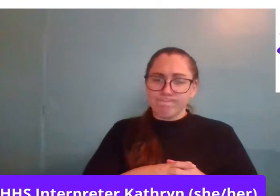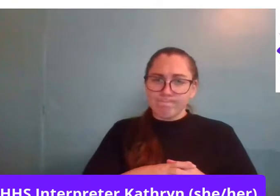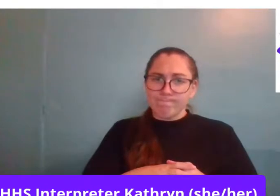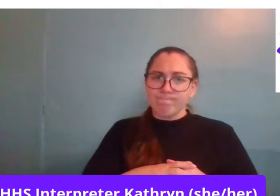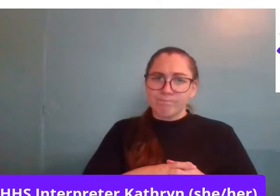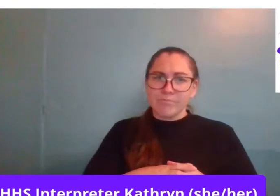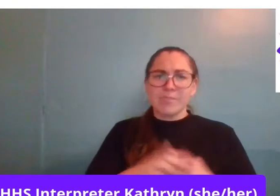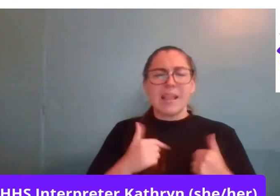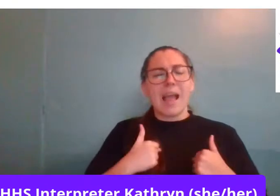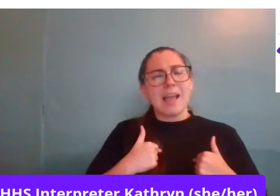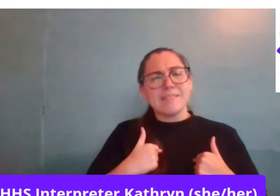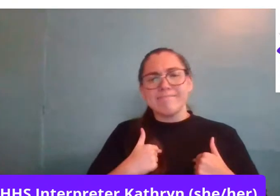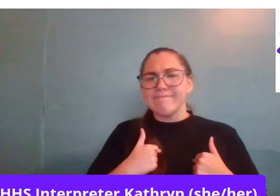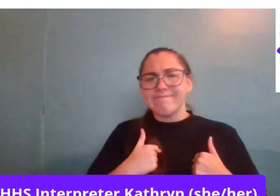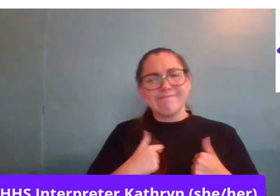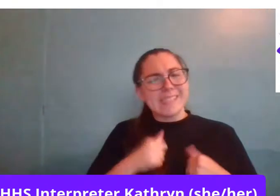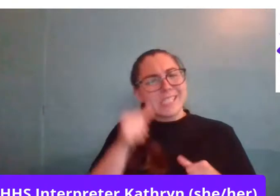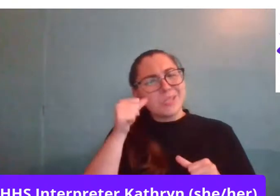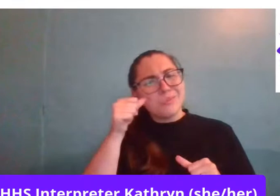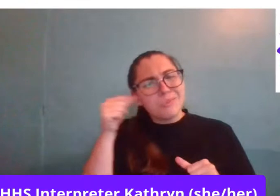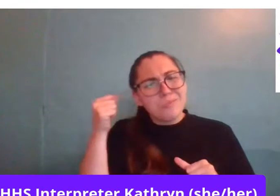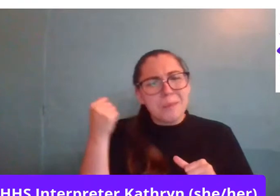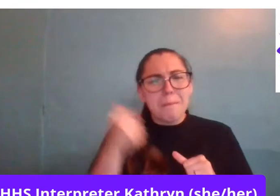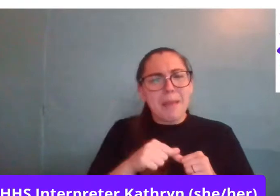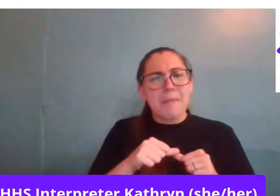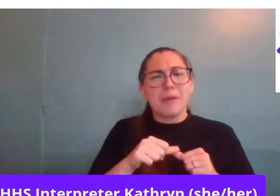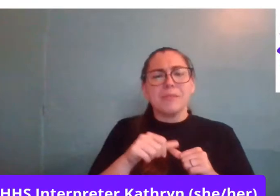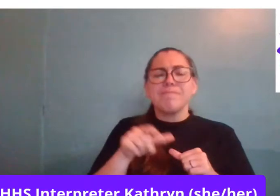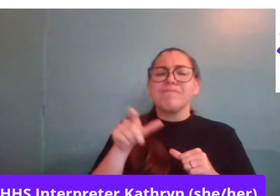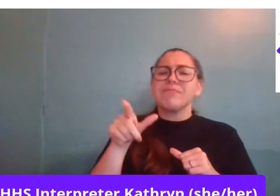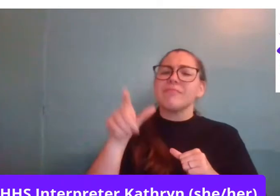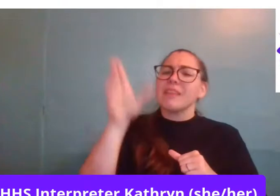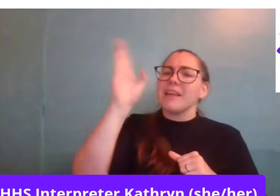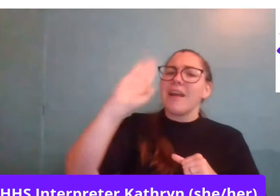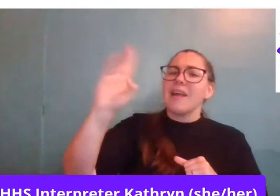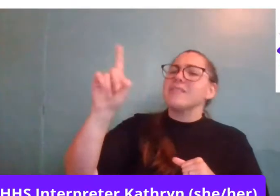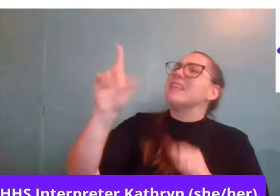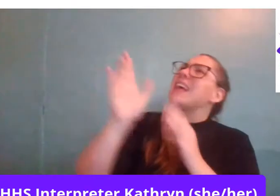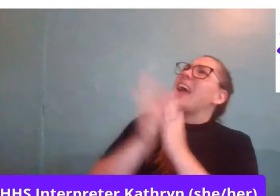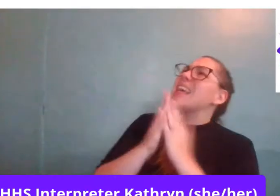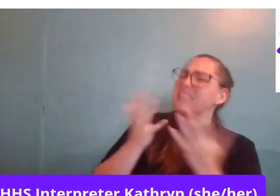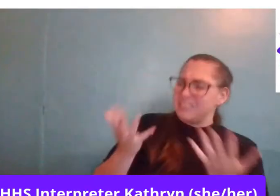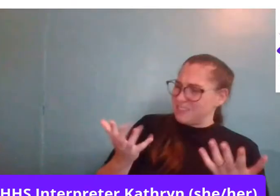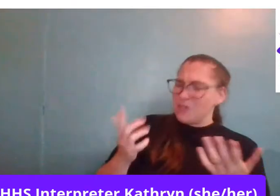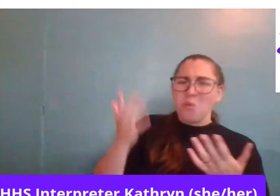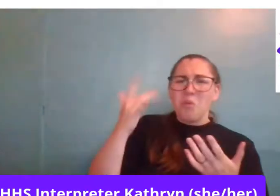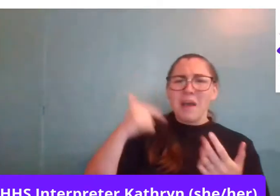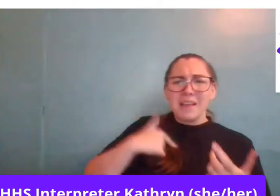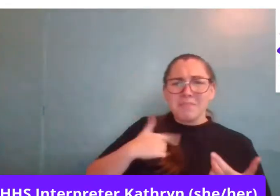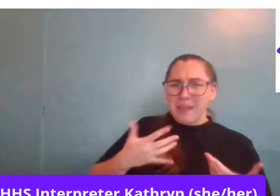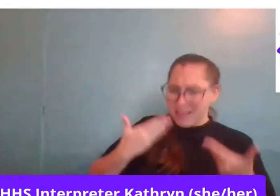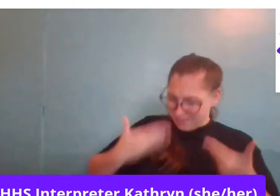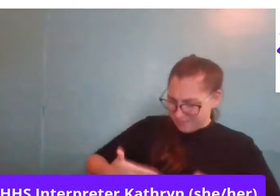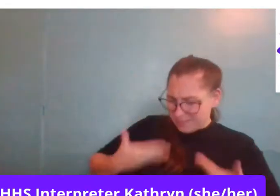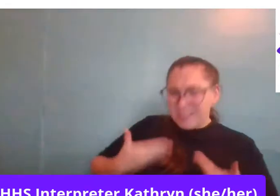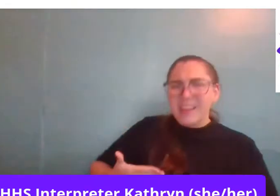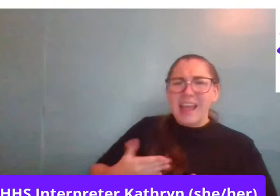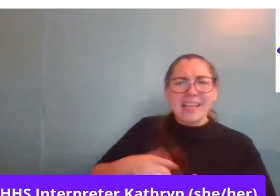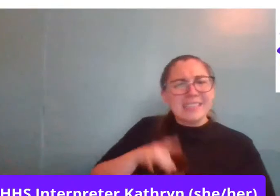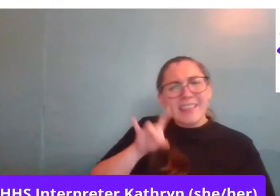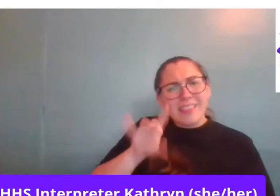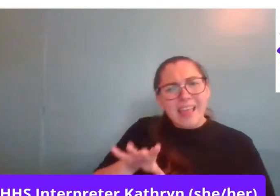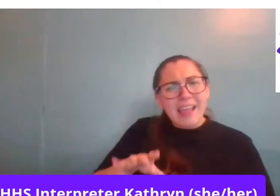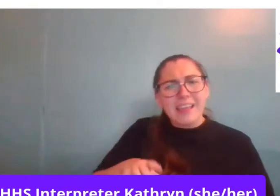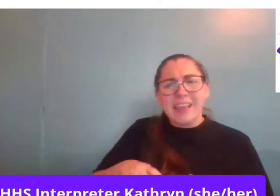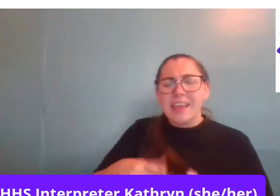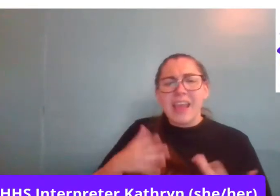I just remember asking God, why was I like this? And I didn't like it. And I cried.